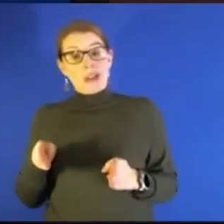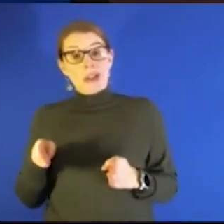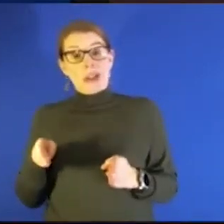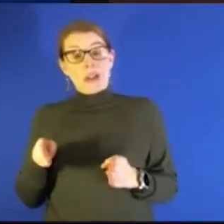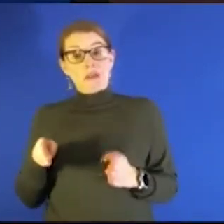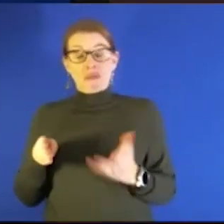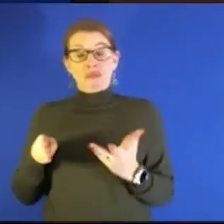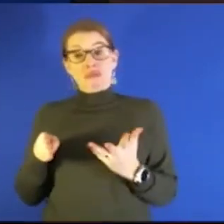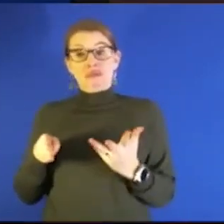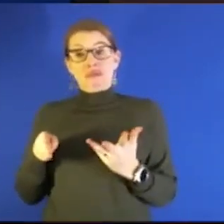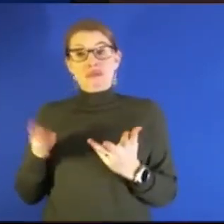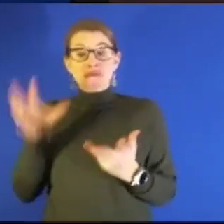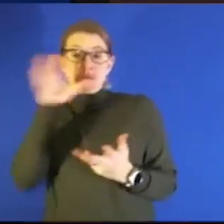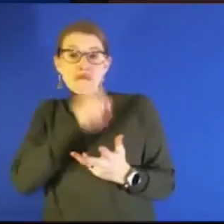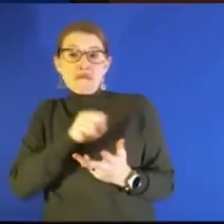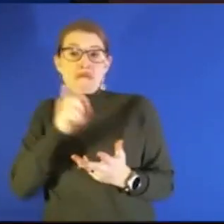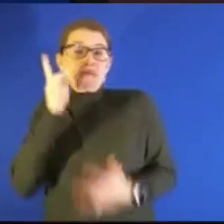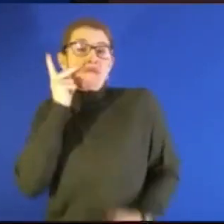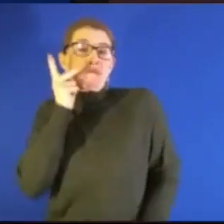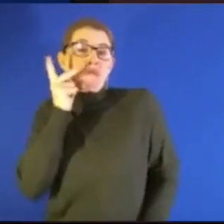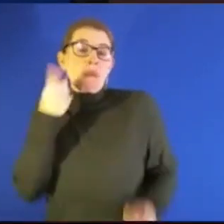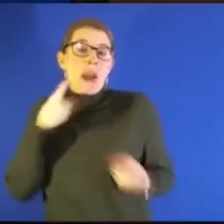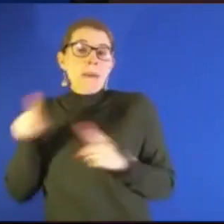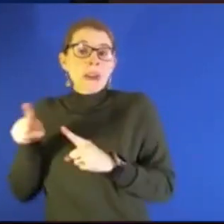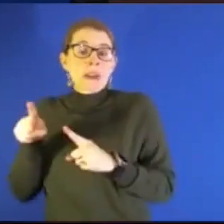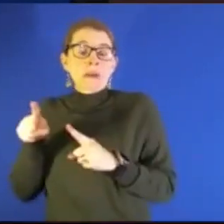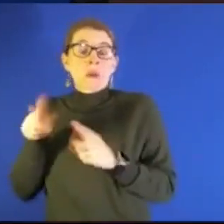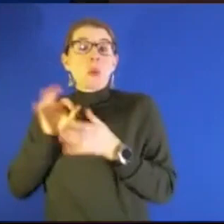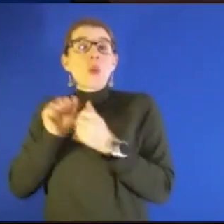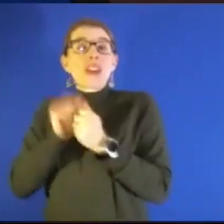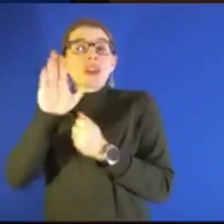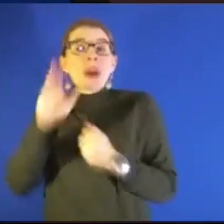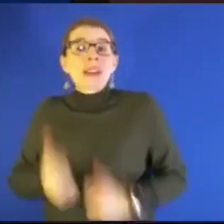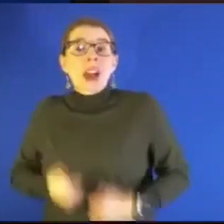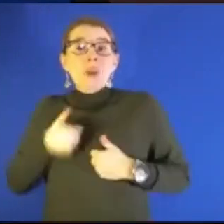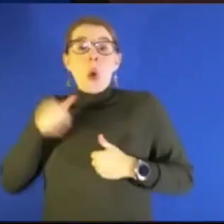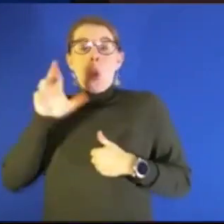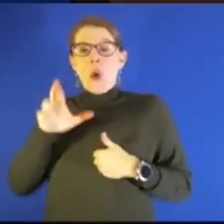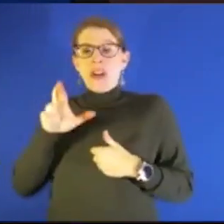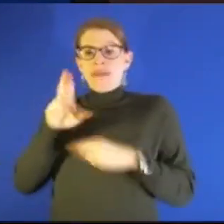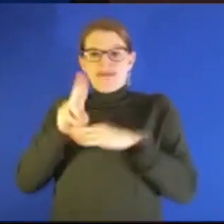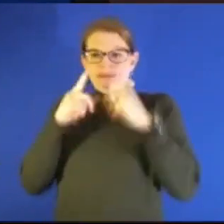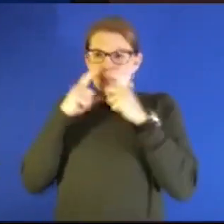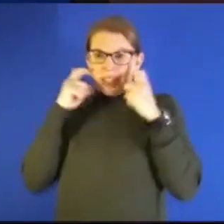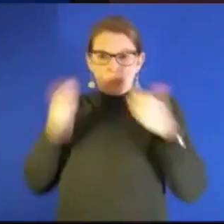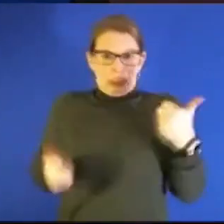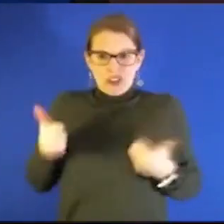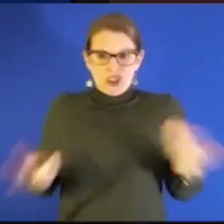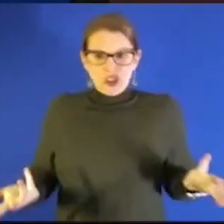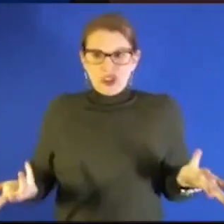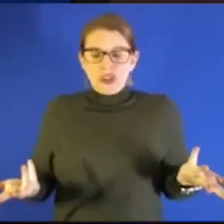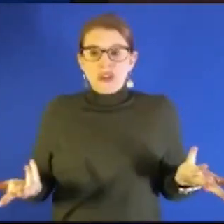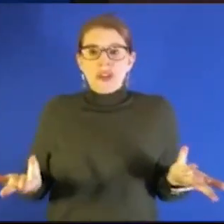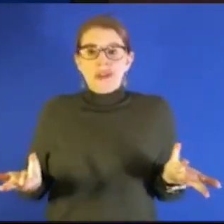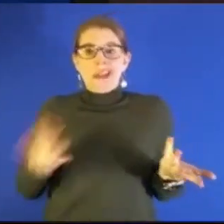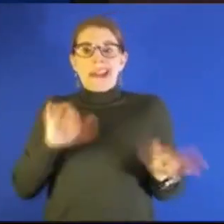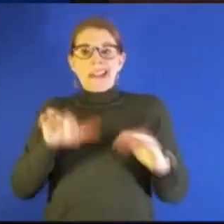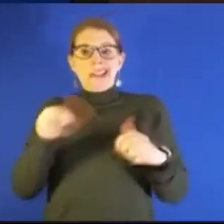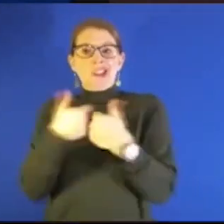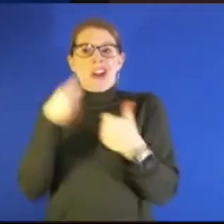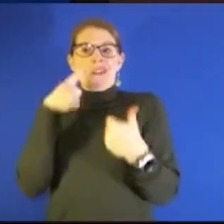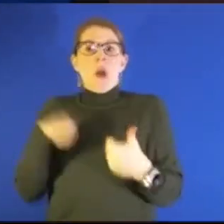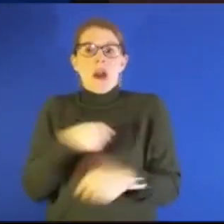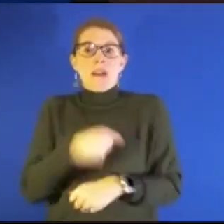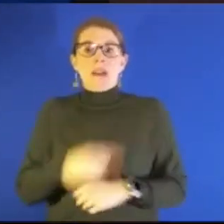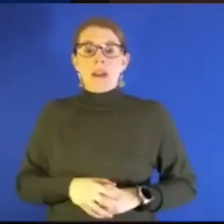in the gambling casino over your life, or do you just want to put on a darn mask? I mean, that's the challenge for us. If you just try to